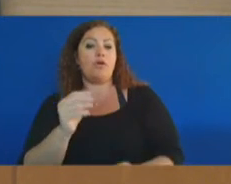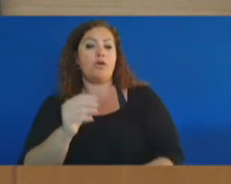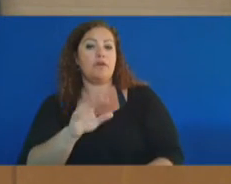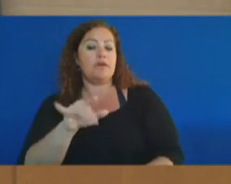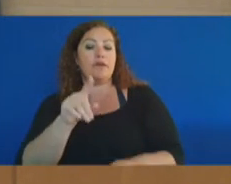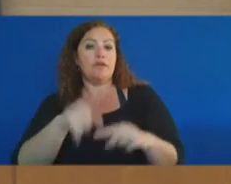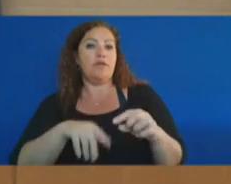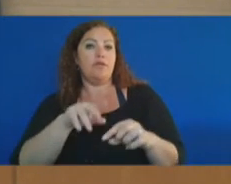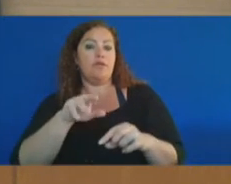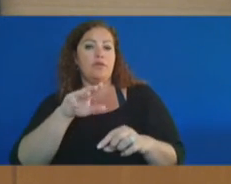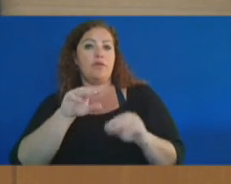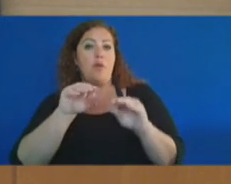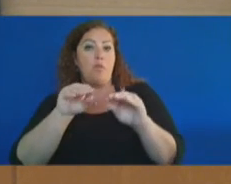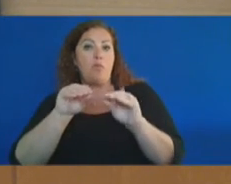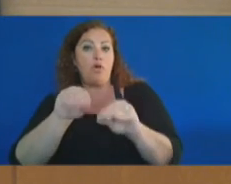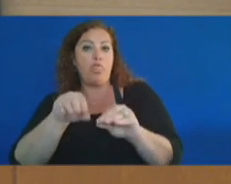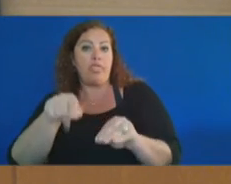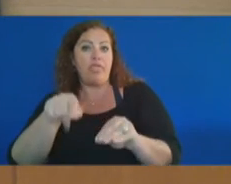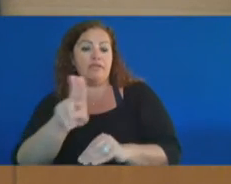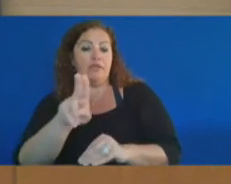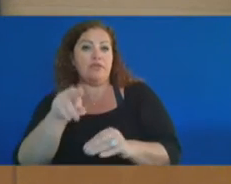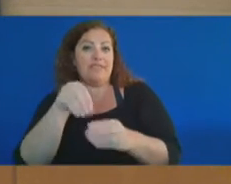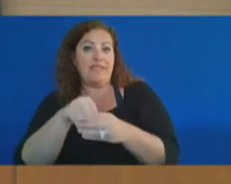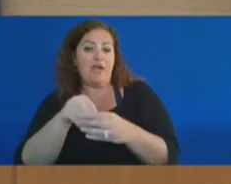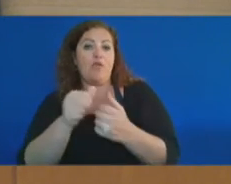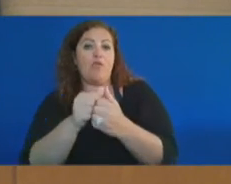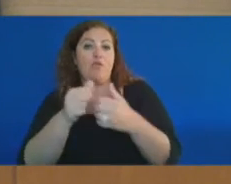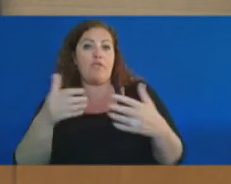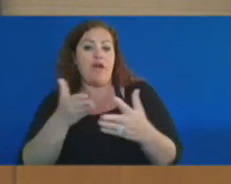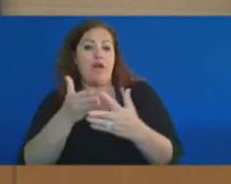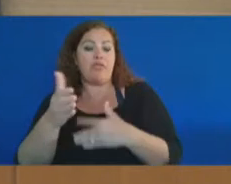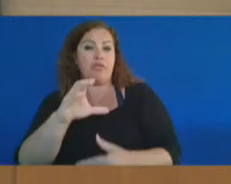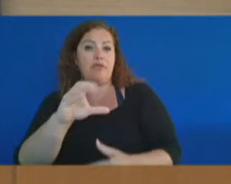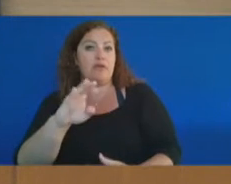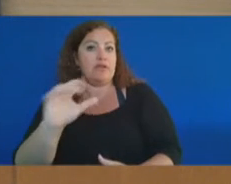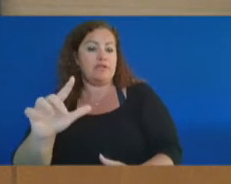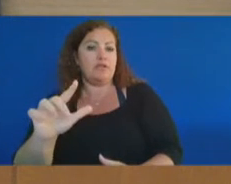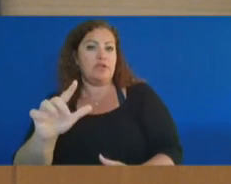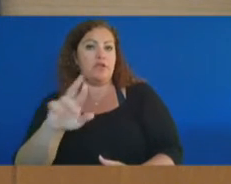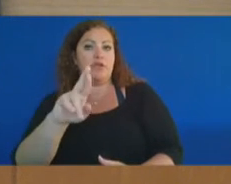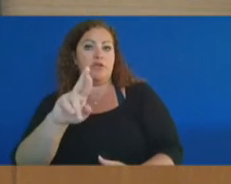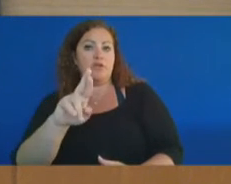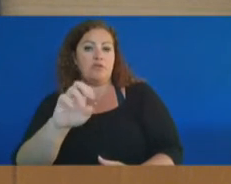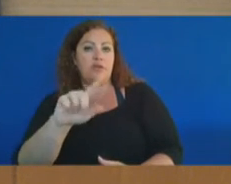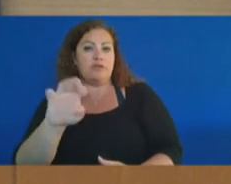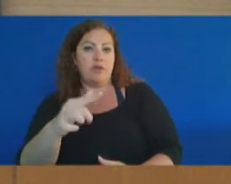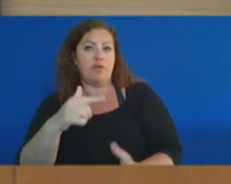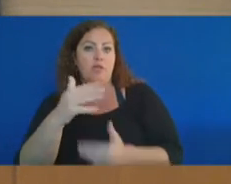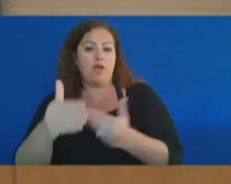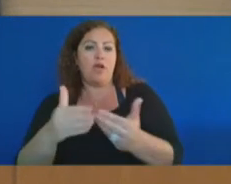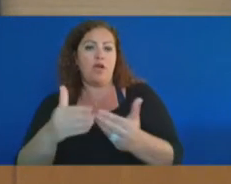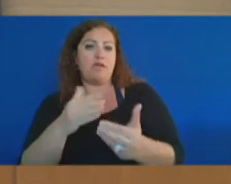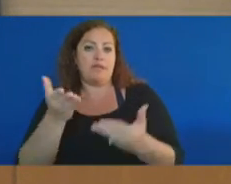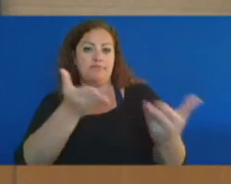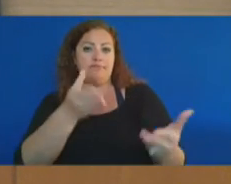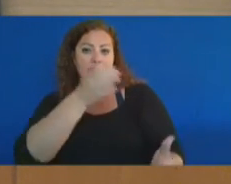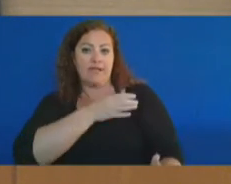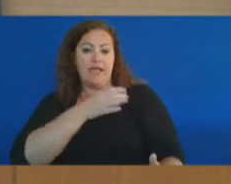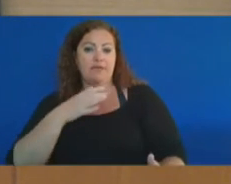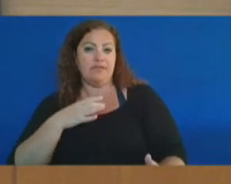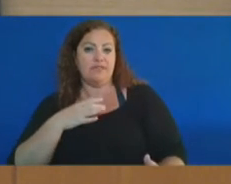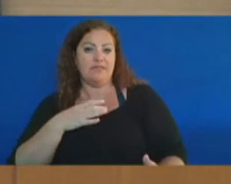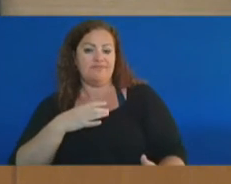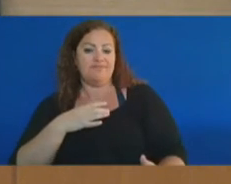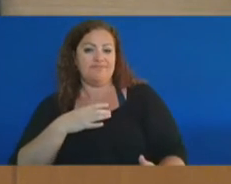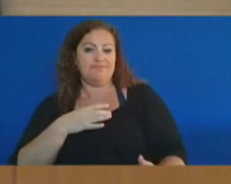put this use in without going through a conditional rezoning process and coming before Council a zoning permit